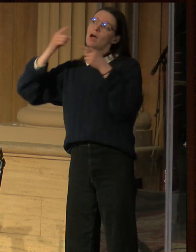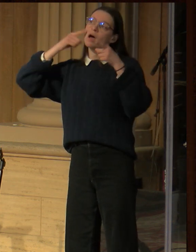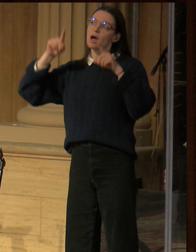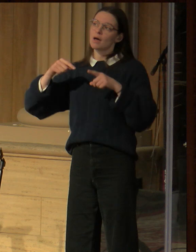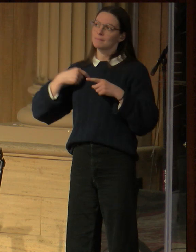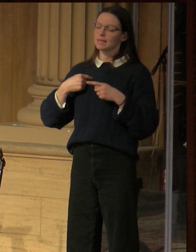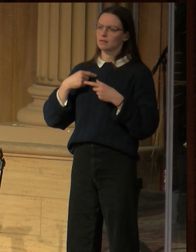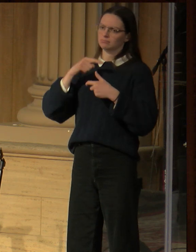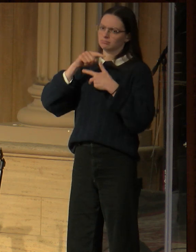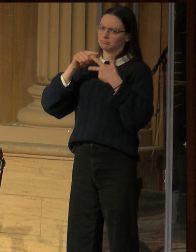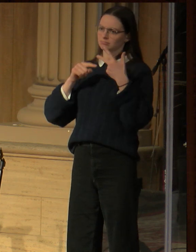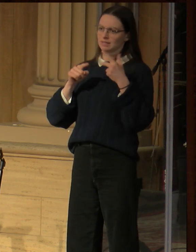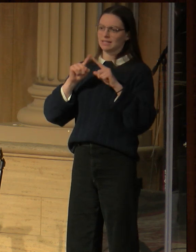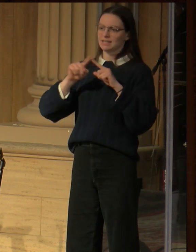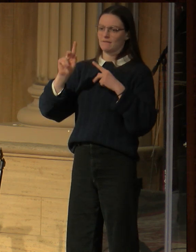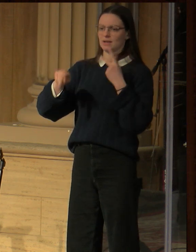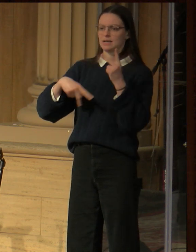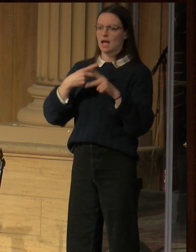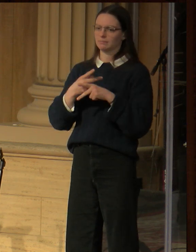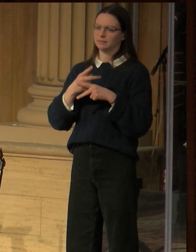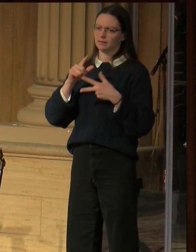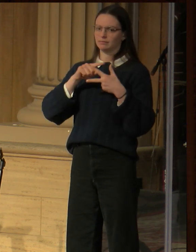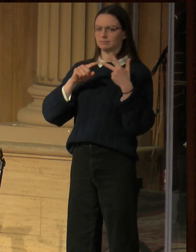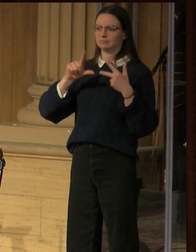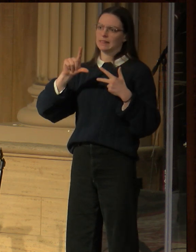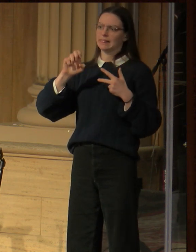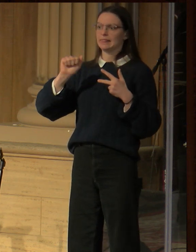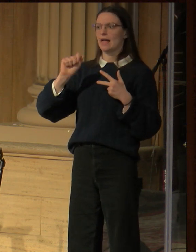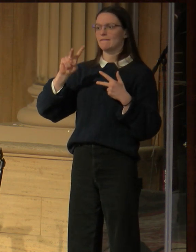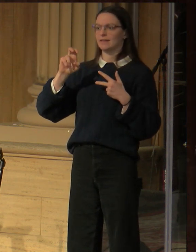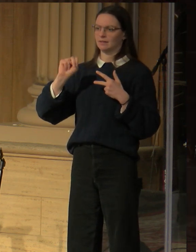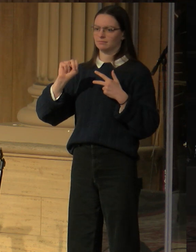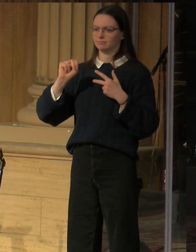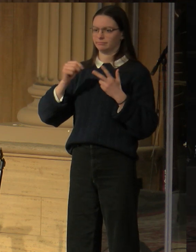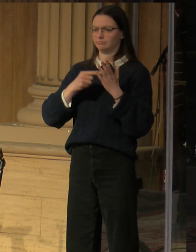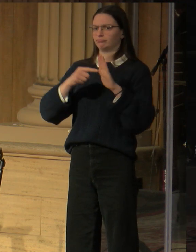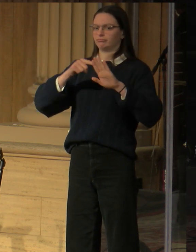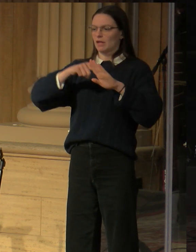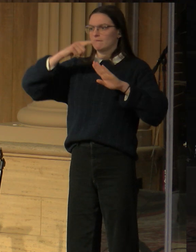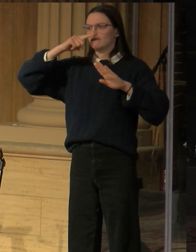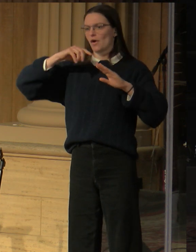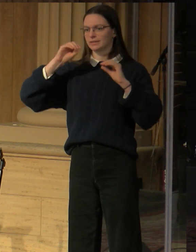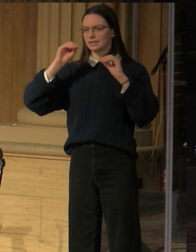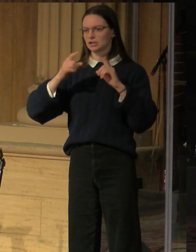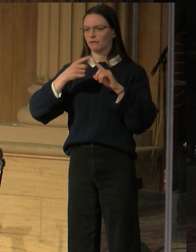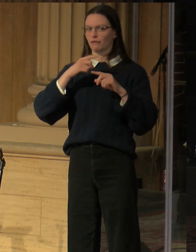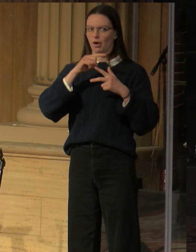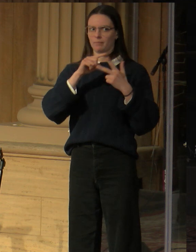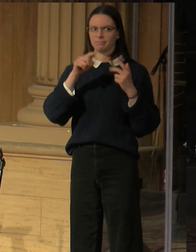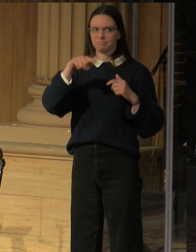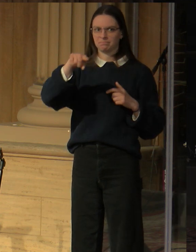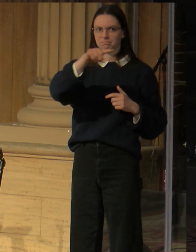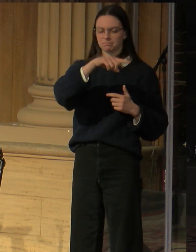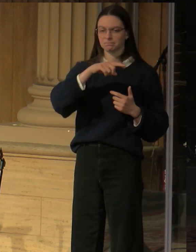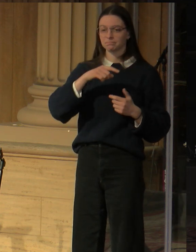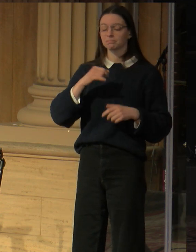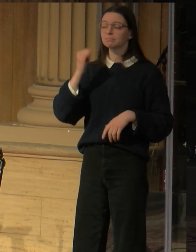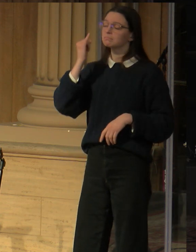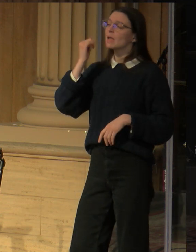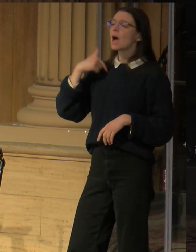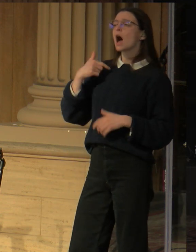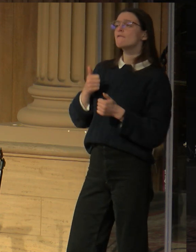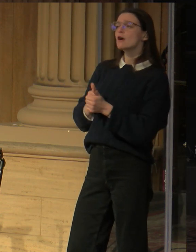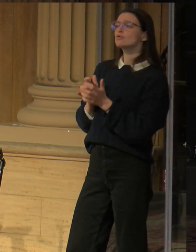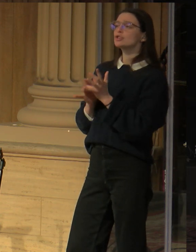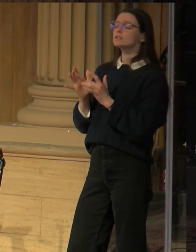forms of the leaven of the Pharisees and the Sadducees. And so whether we're saying I'll follow Jesus if he meets my